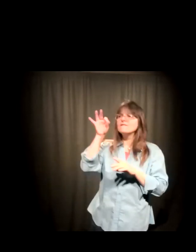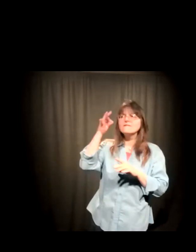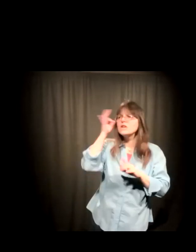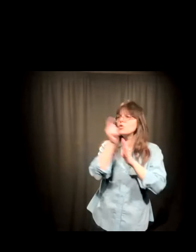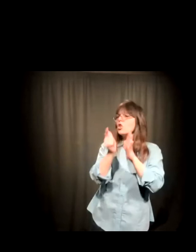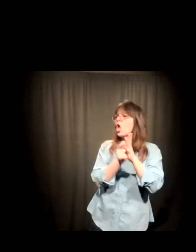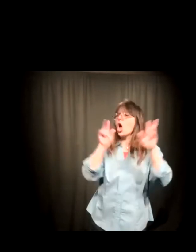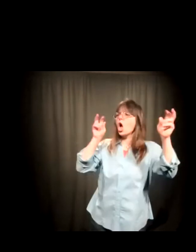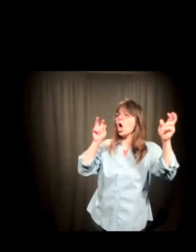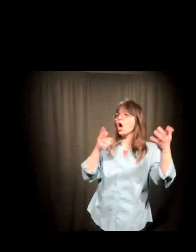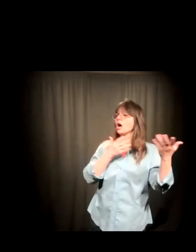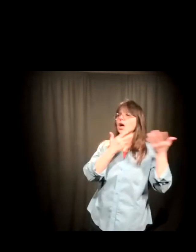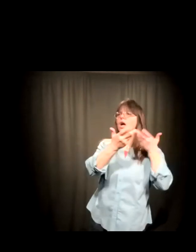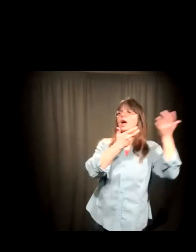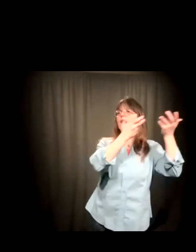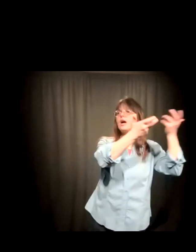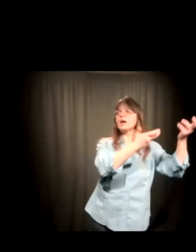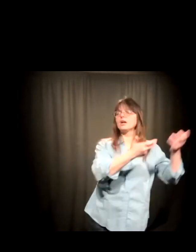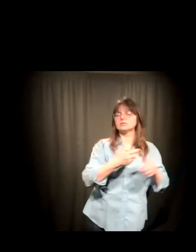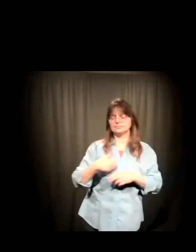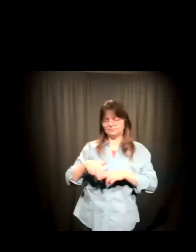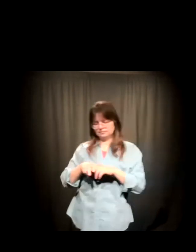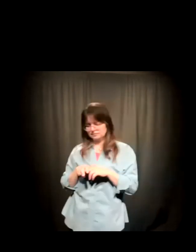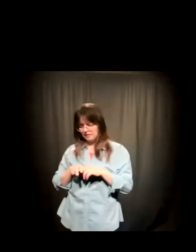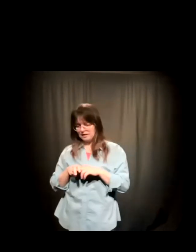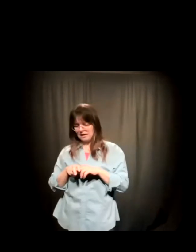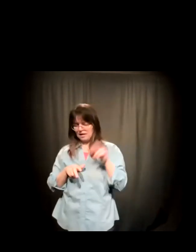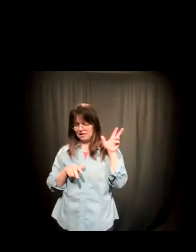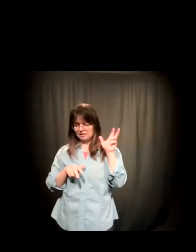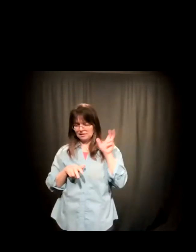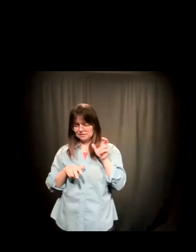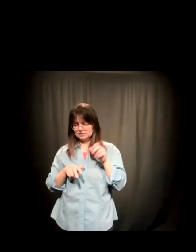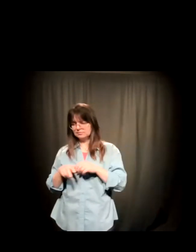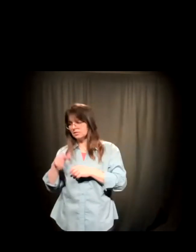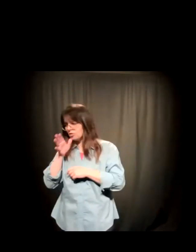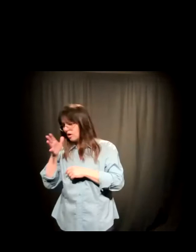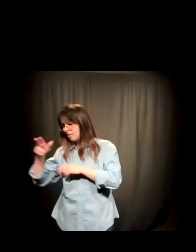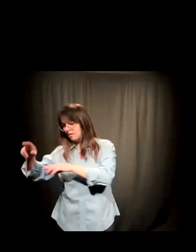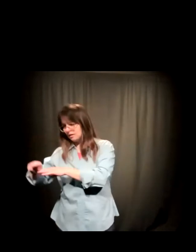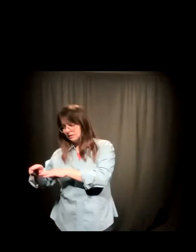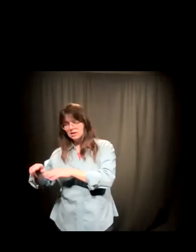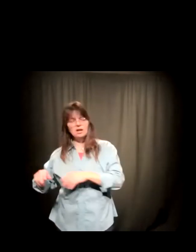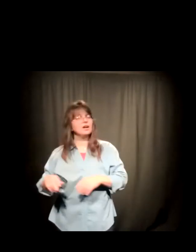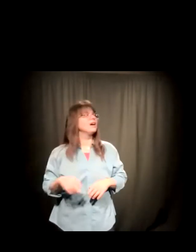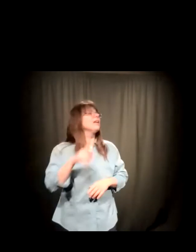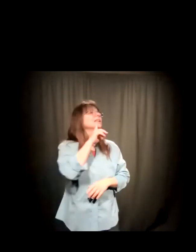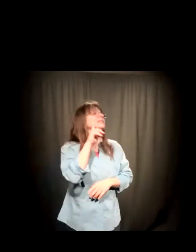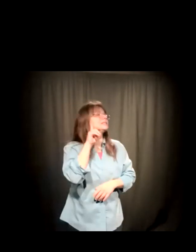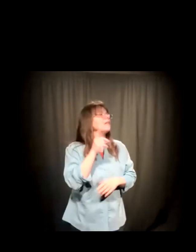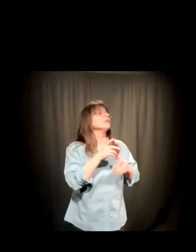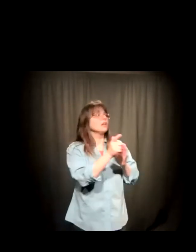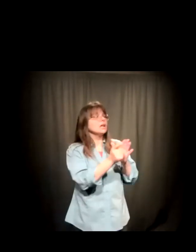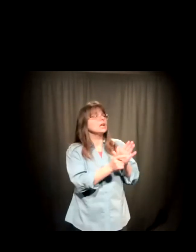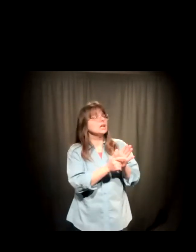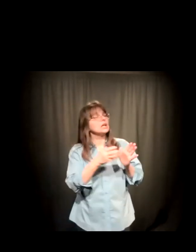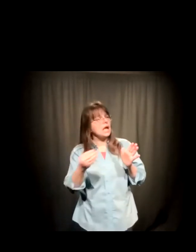little. We had to explain yet again that the deaf were legally and ethically entitled to the free use of their